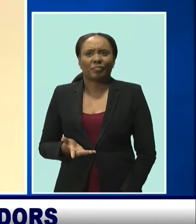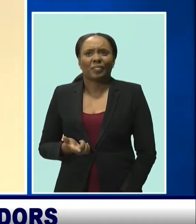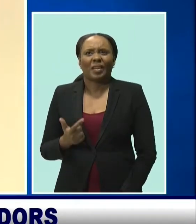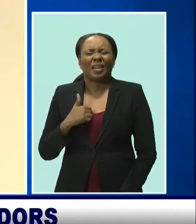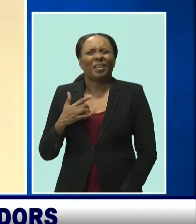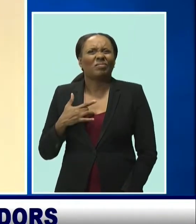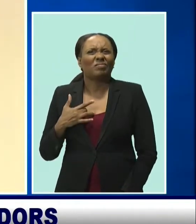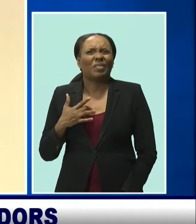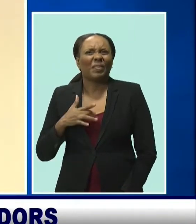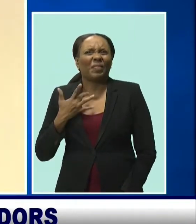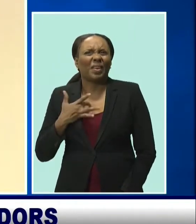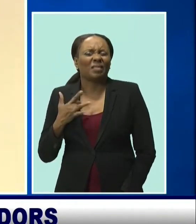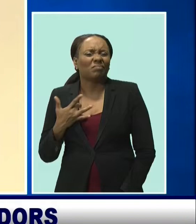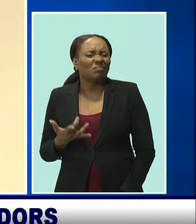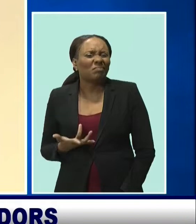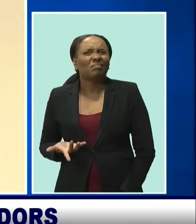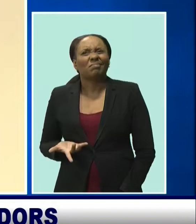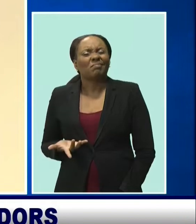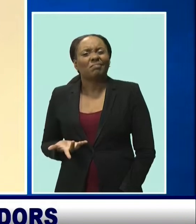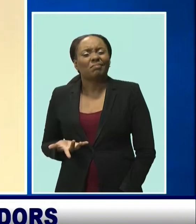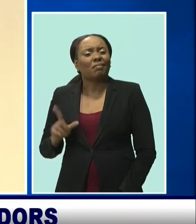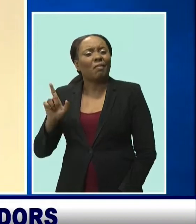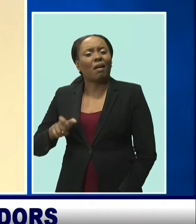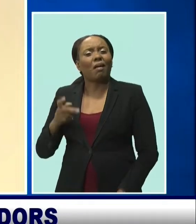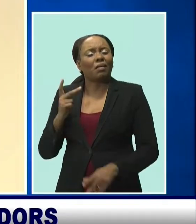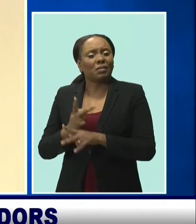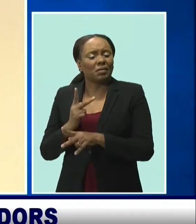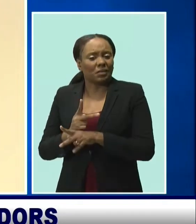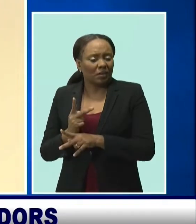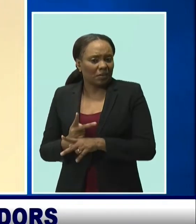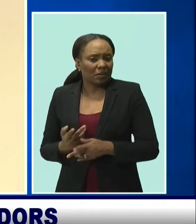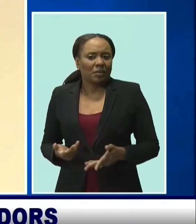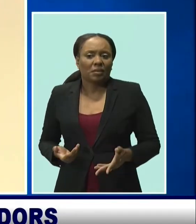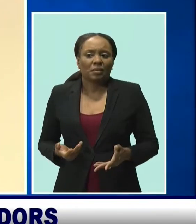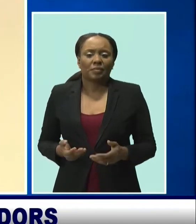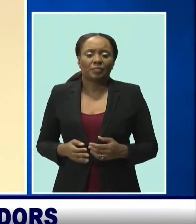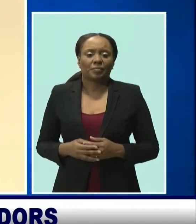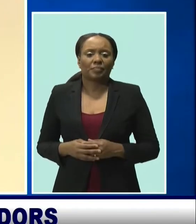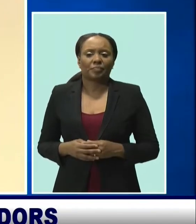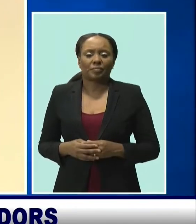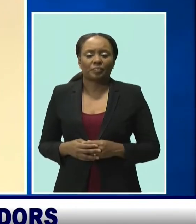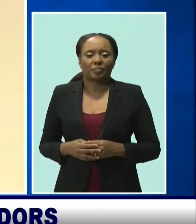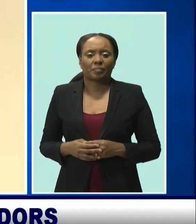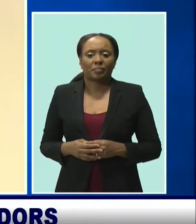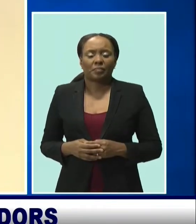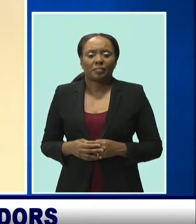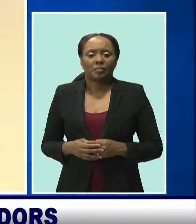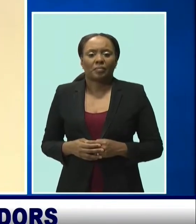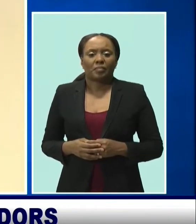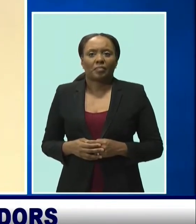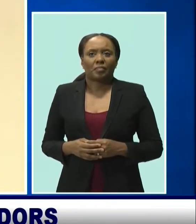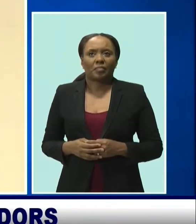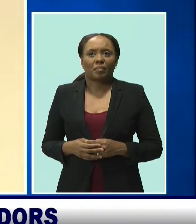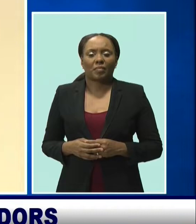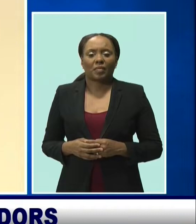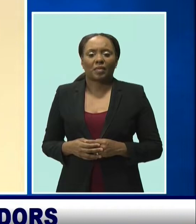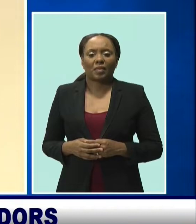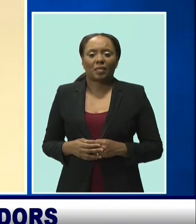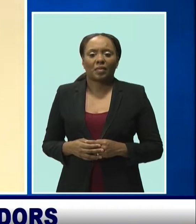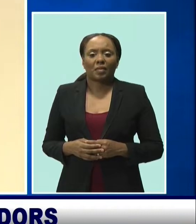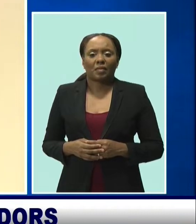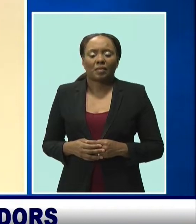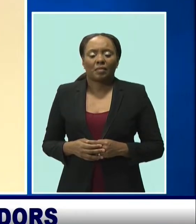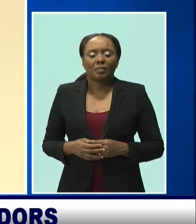sir, that we have to be very careful because we are trying to say, look, what you are doing without